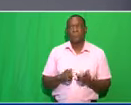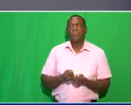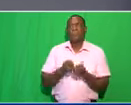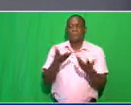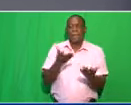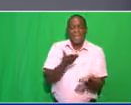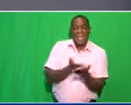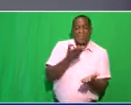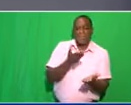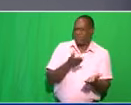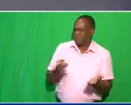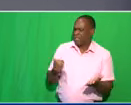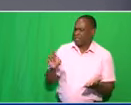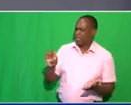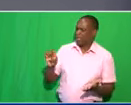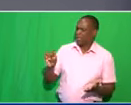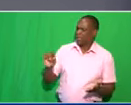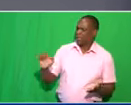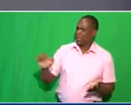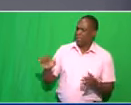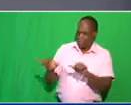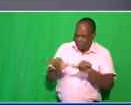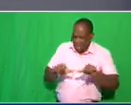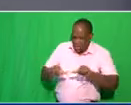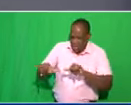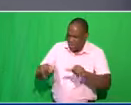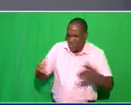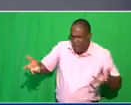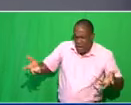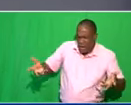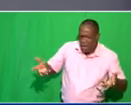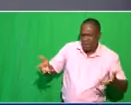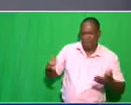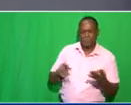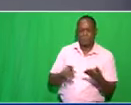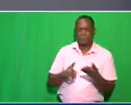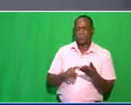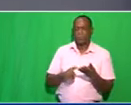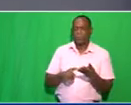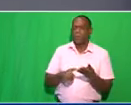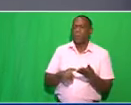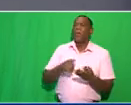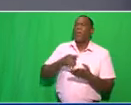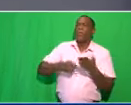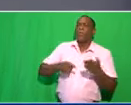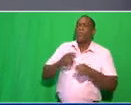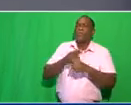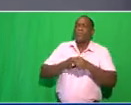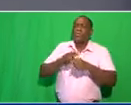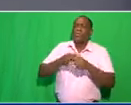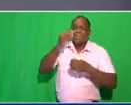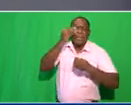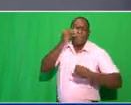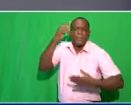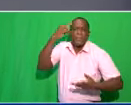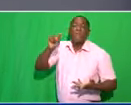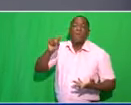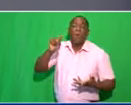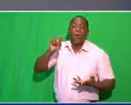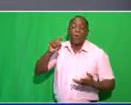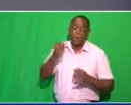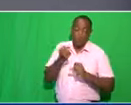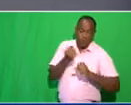measures, the recommended uses, the intended test takers, and the strengths and limitations of